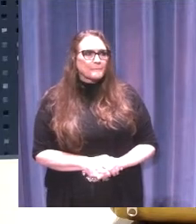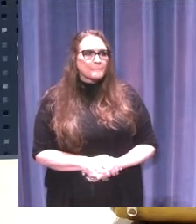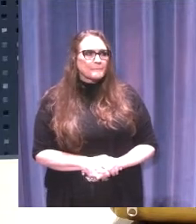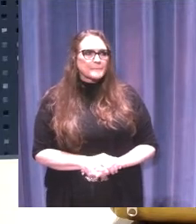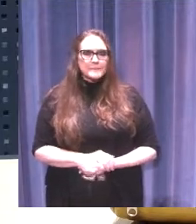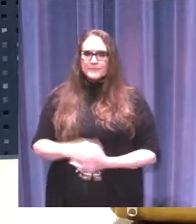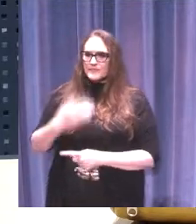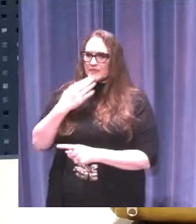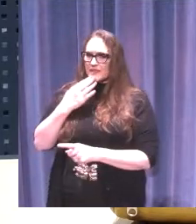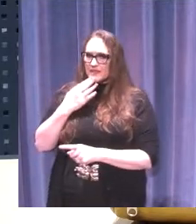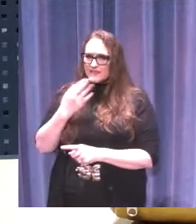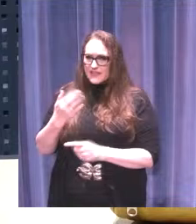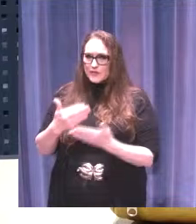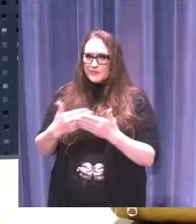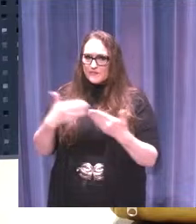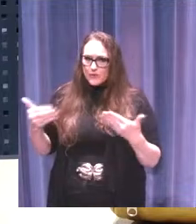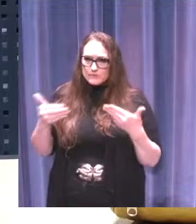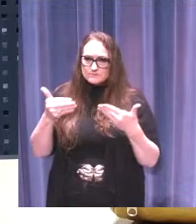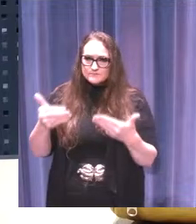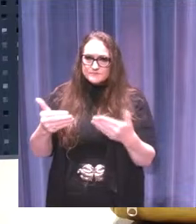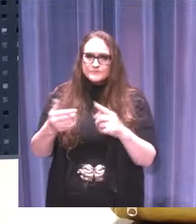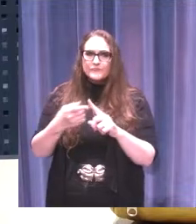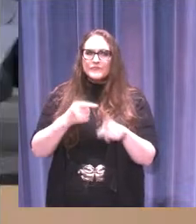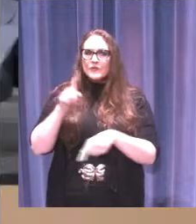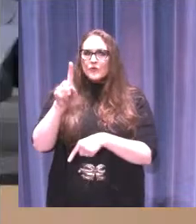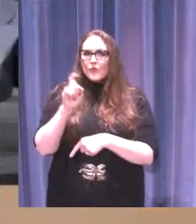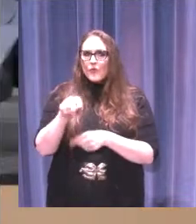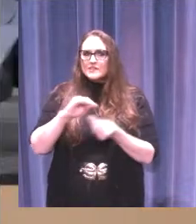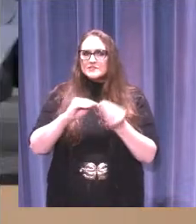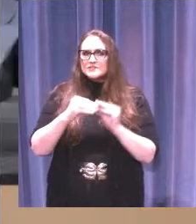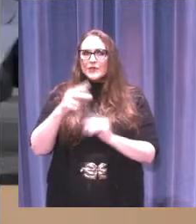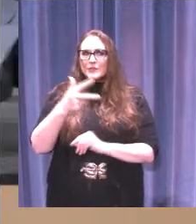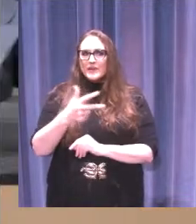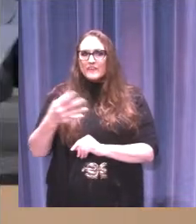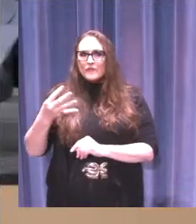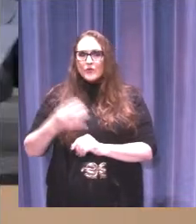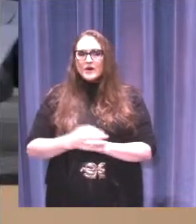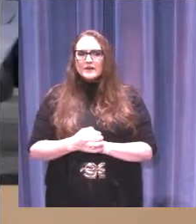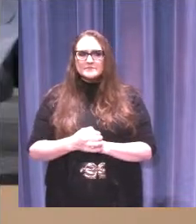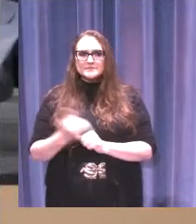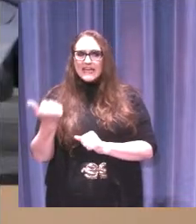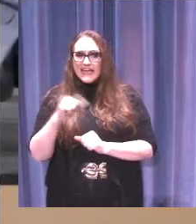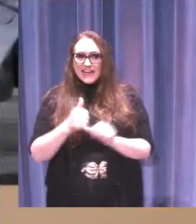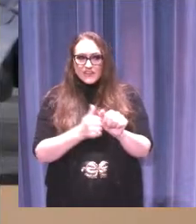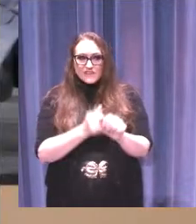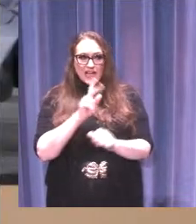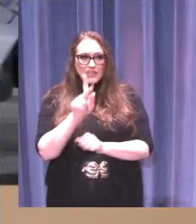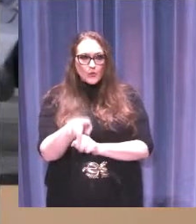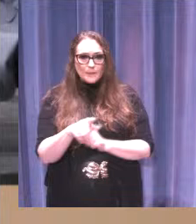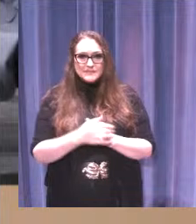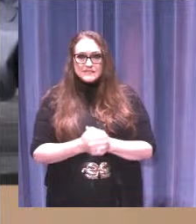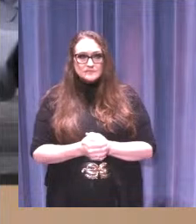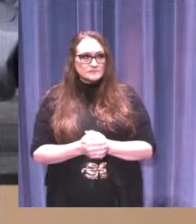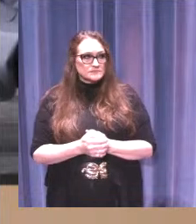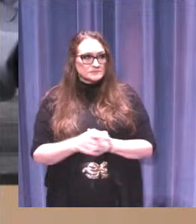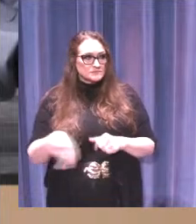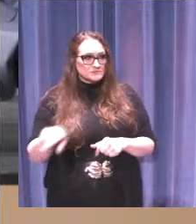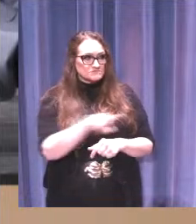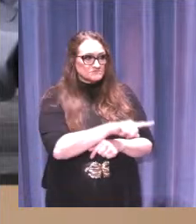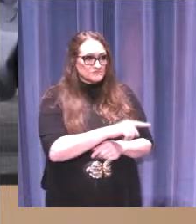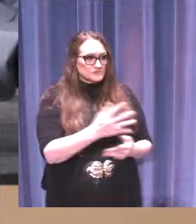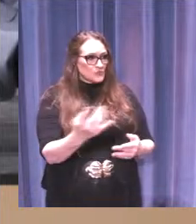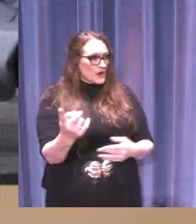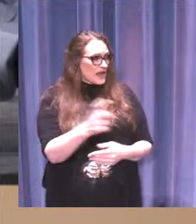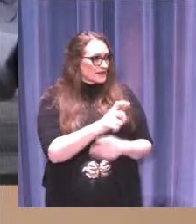Thank you. Before we go forward from question 3 and 4, are there any follow-ups that any of you would like to